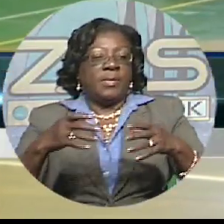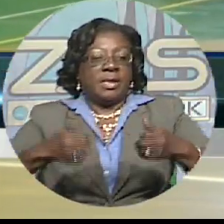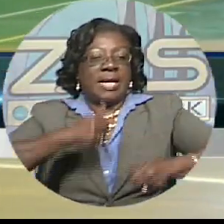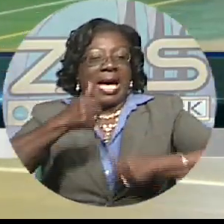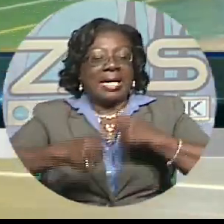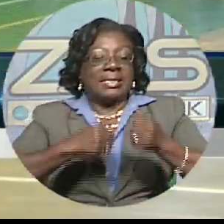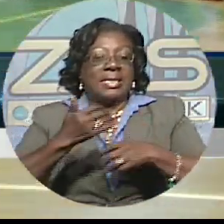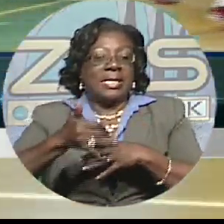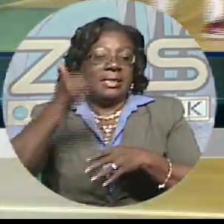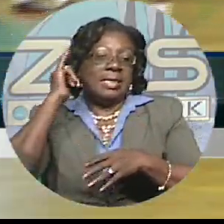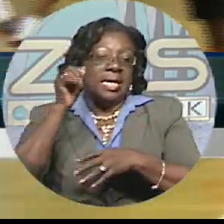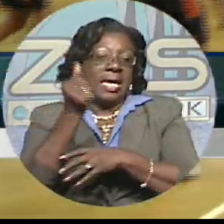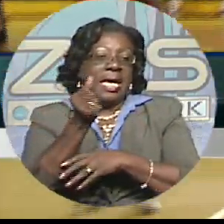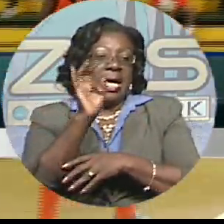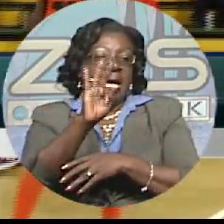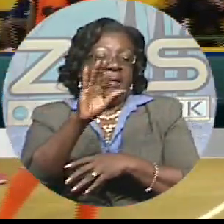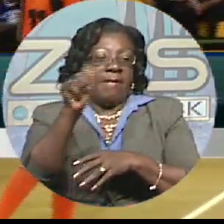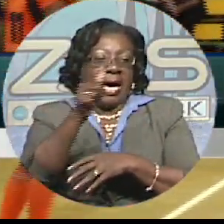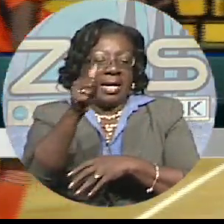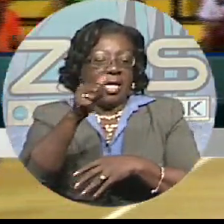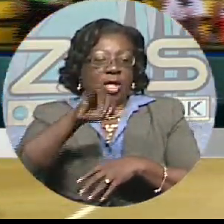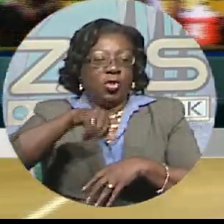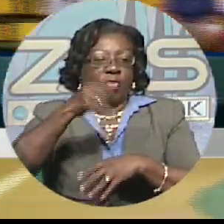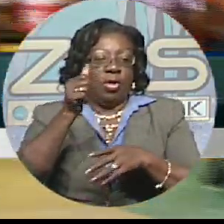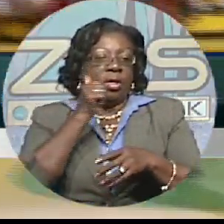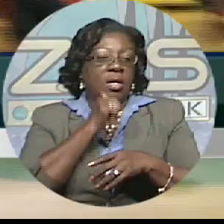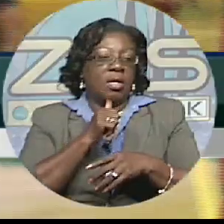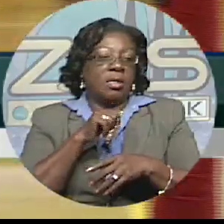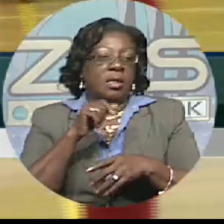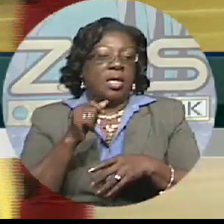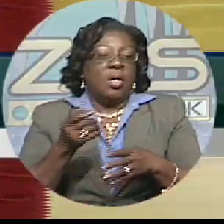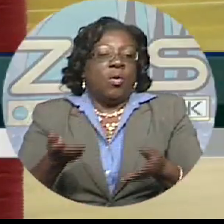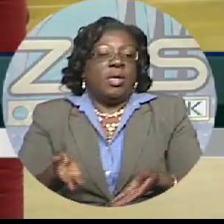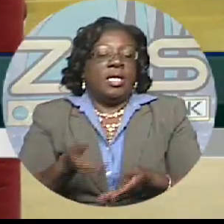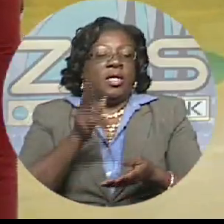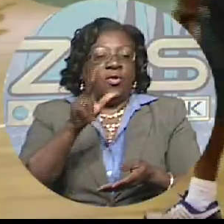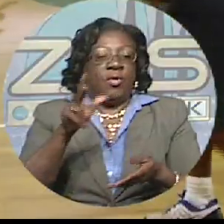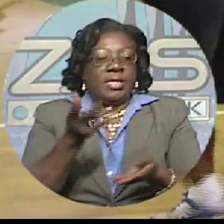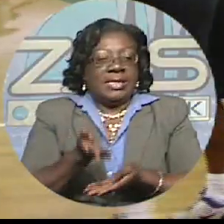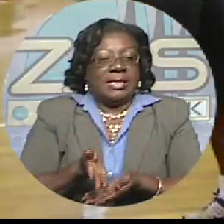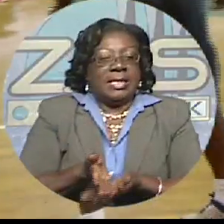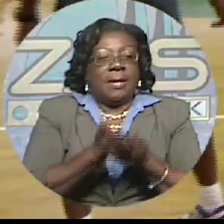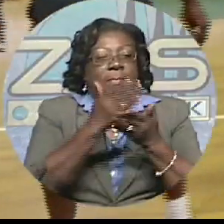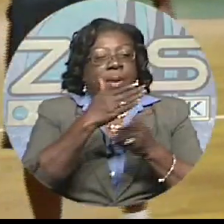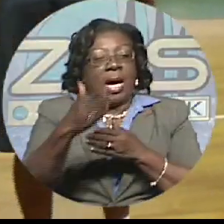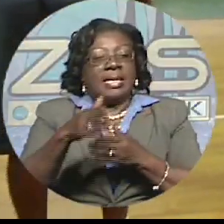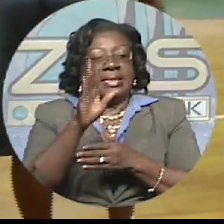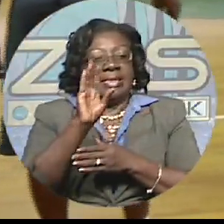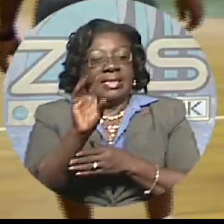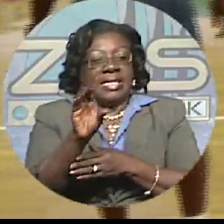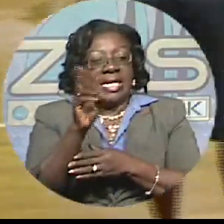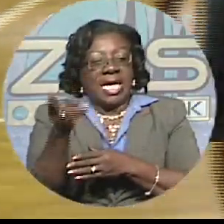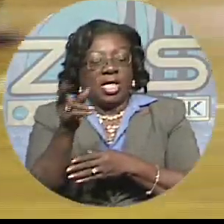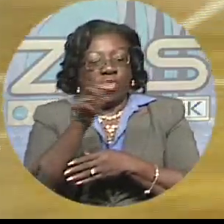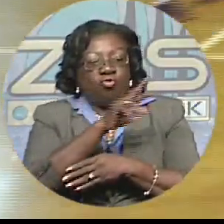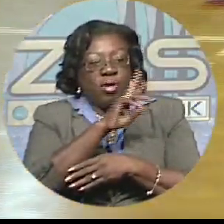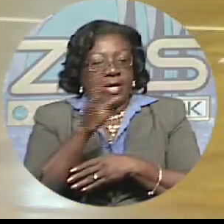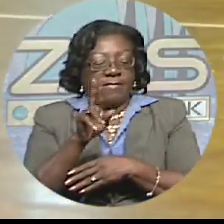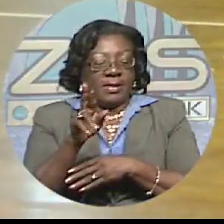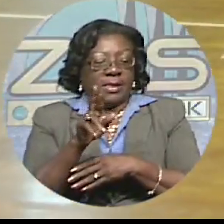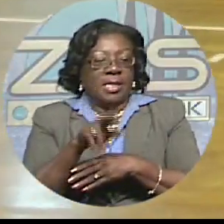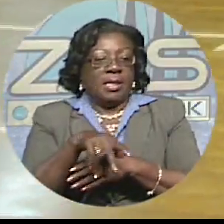Junior girls, AF Adderley Junior girls, boy, they needed three sets to get past C.H. Reeves. Final score